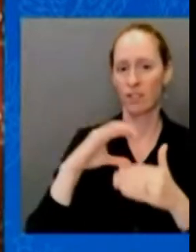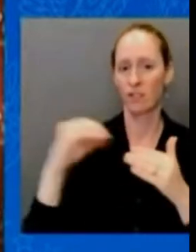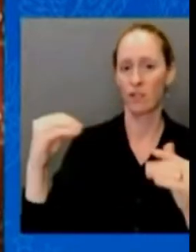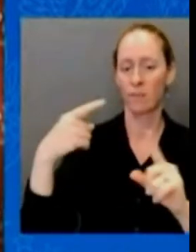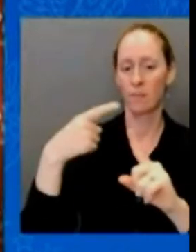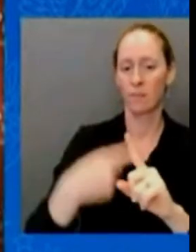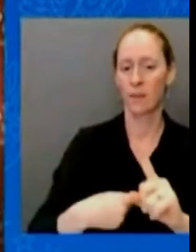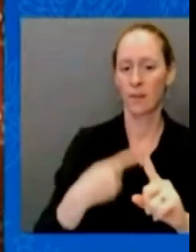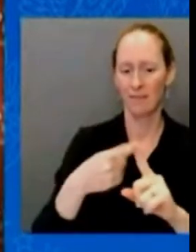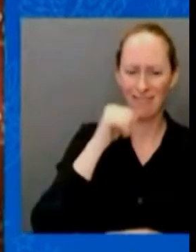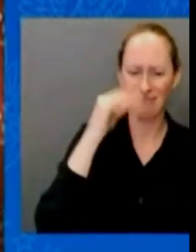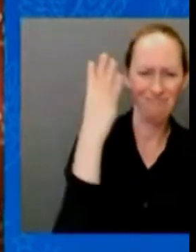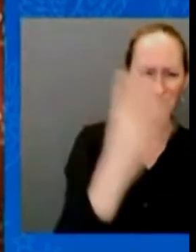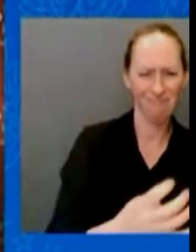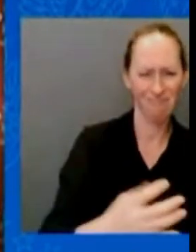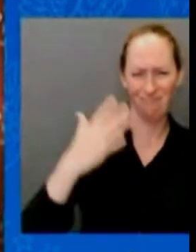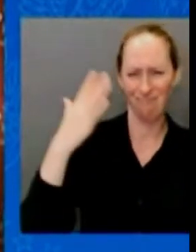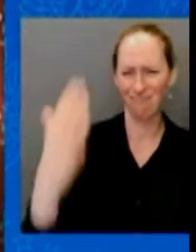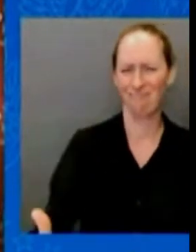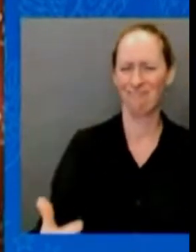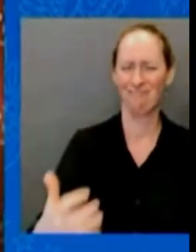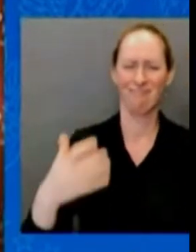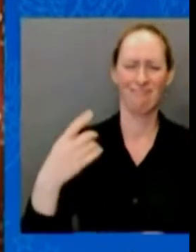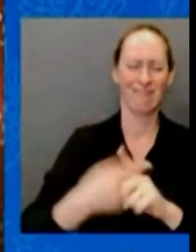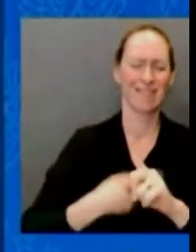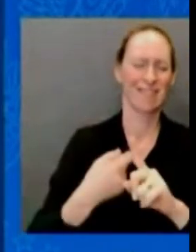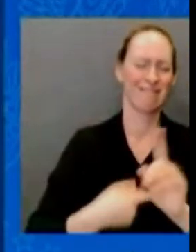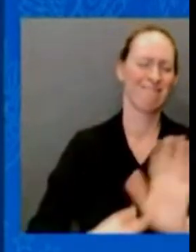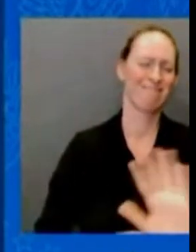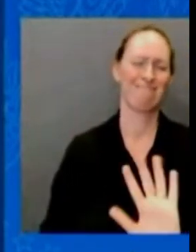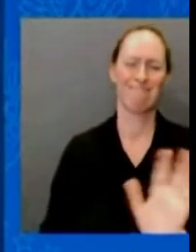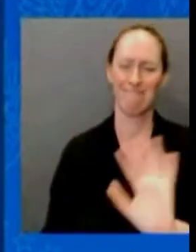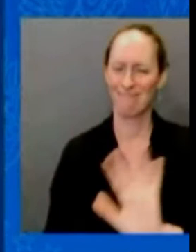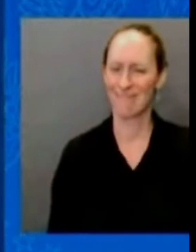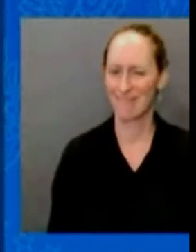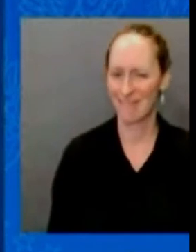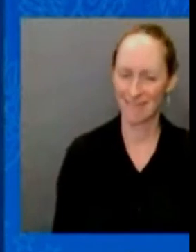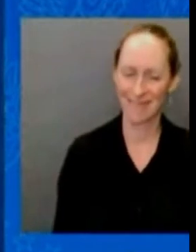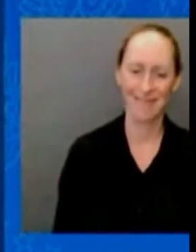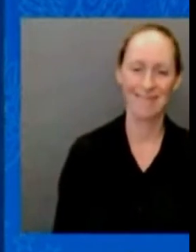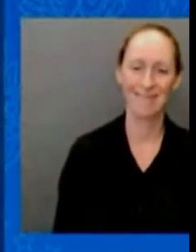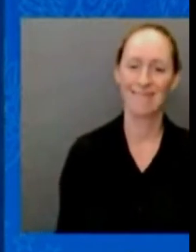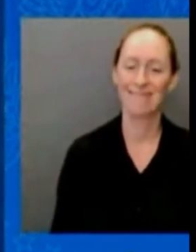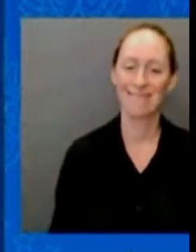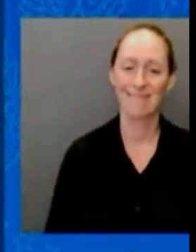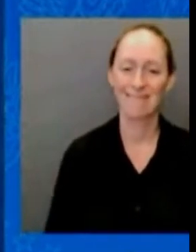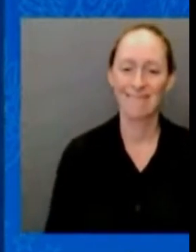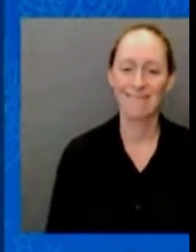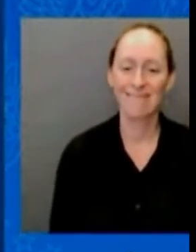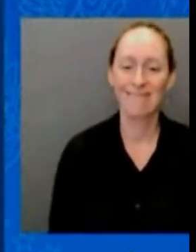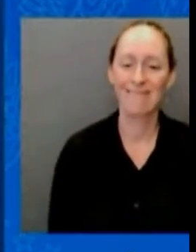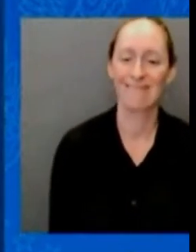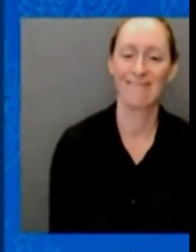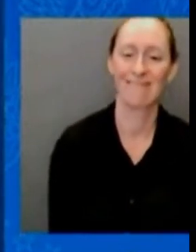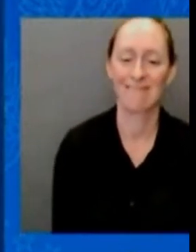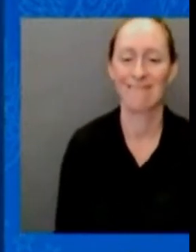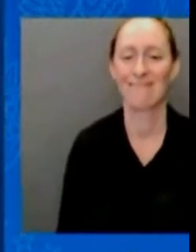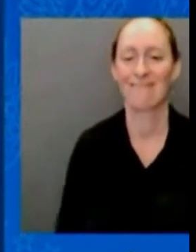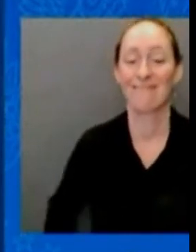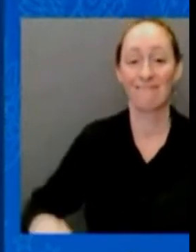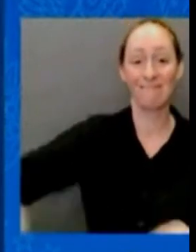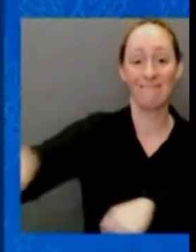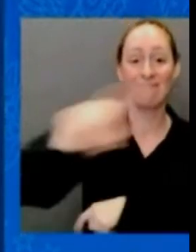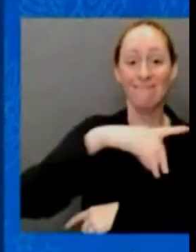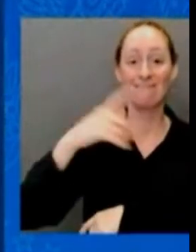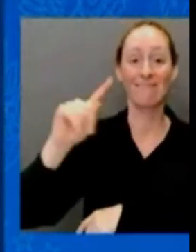like some are paying now. We passed tax credits to help families buy energy-efficient appliances, put solar panels on their homes, help